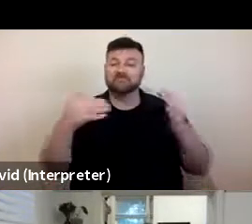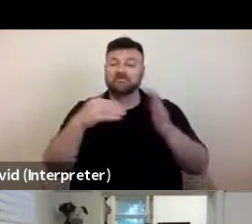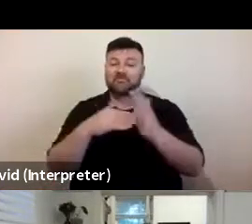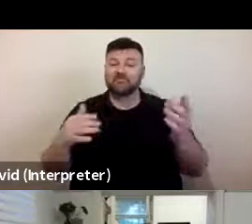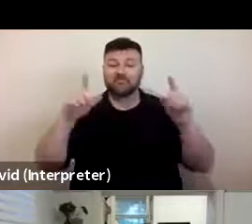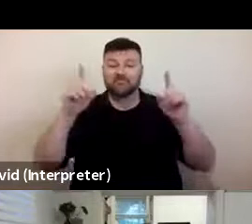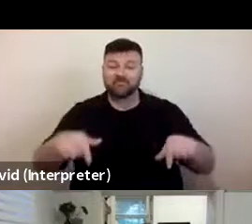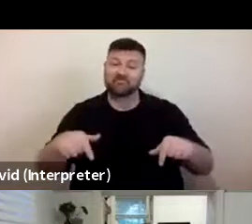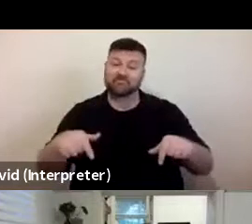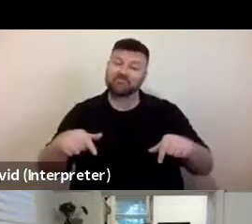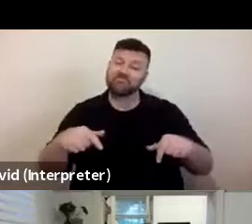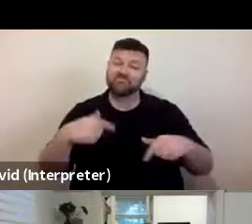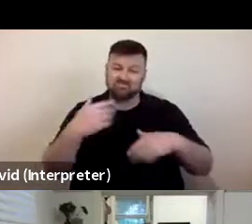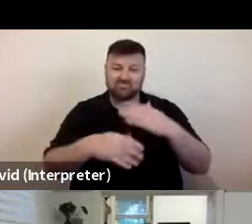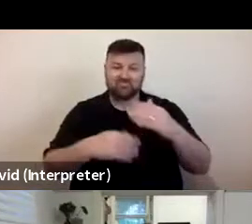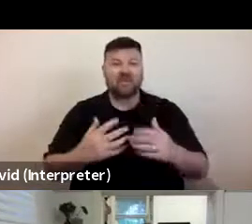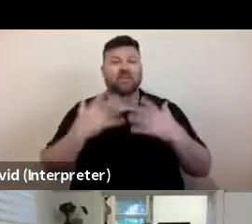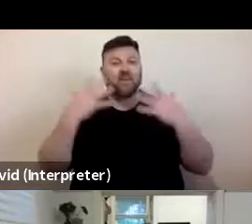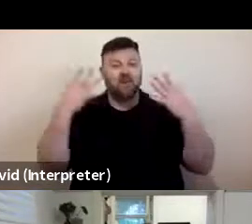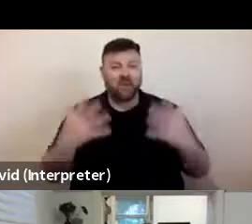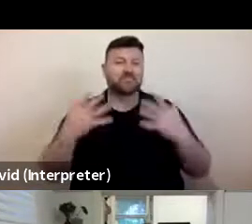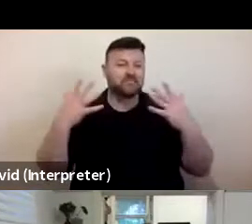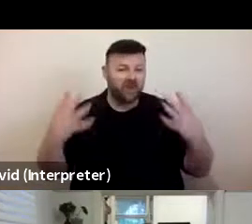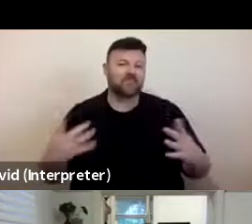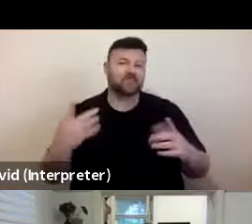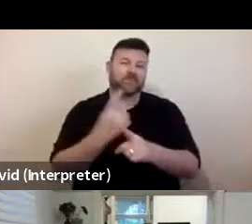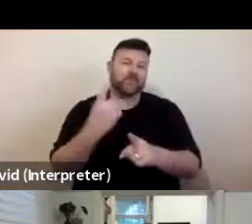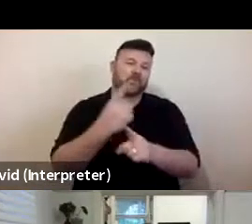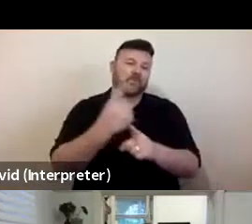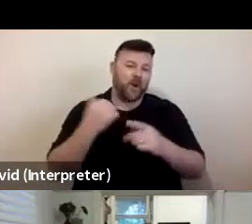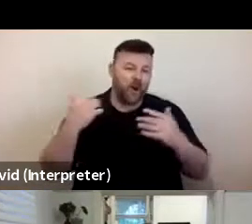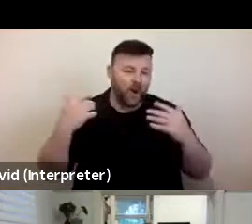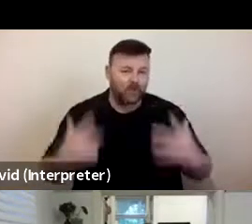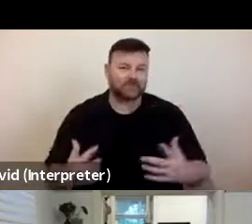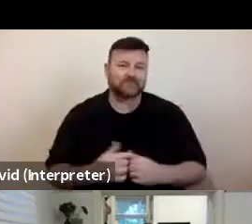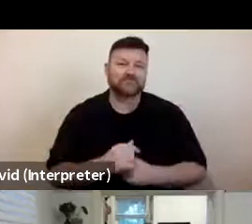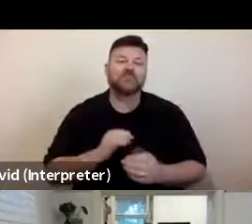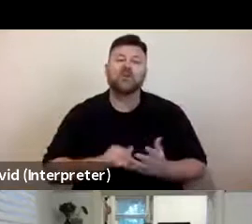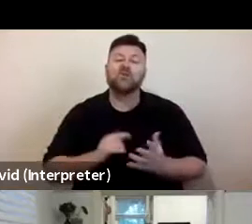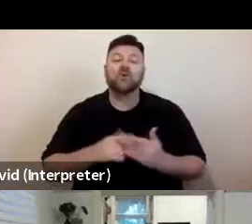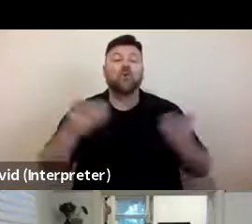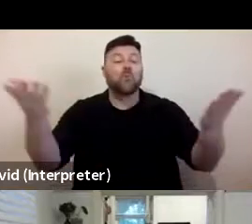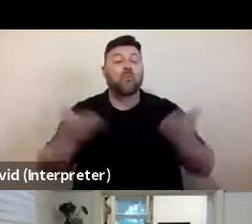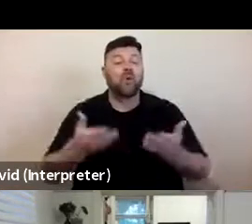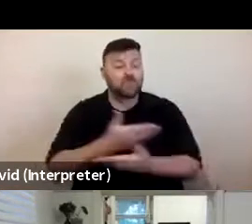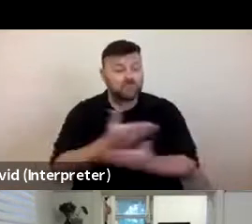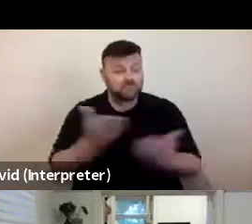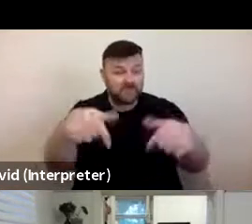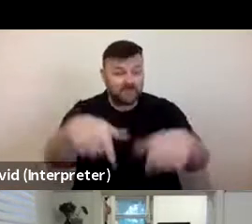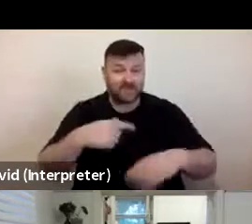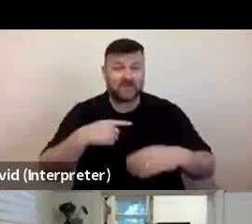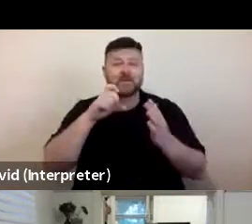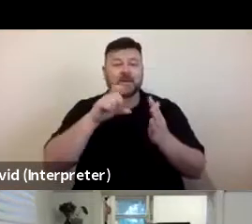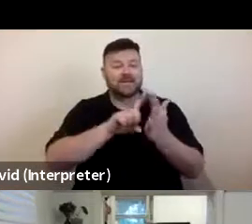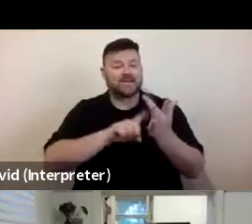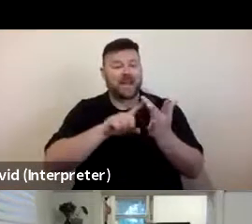for today because I think we've got lots and lots and lots to talk about. So welcome, everyone. I'm Celia Pavalev, as you